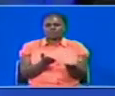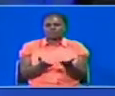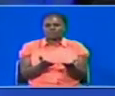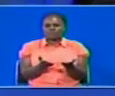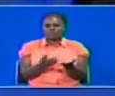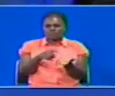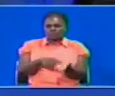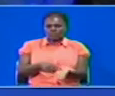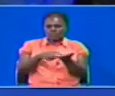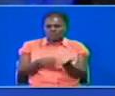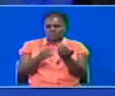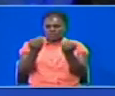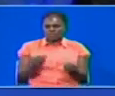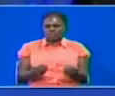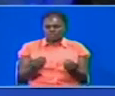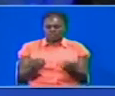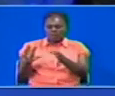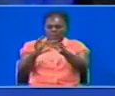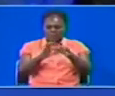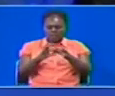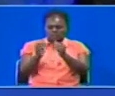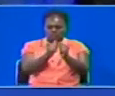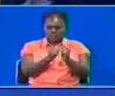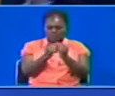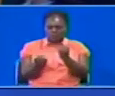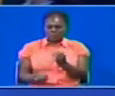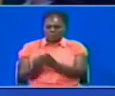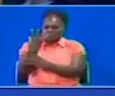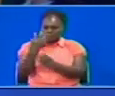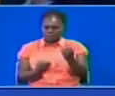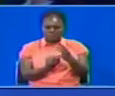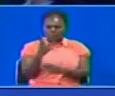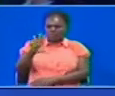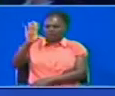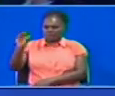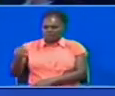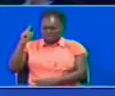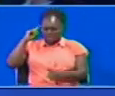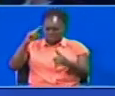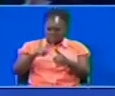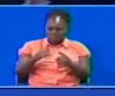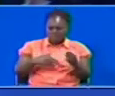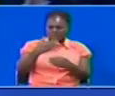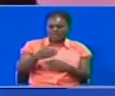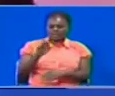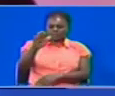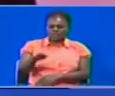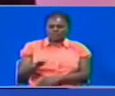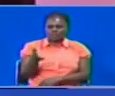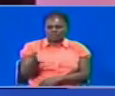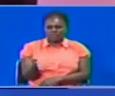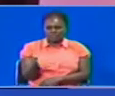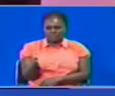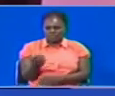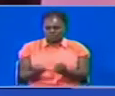Townes, emphasized the need for collaborations to drive innovation in the continent. The goal of Nextech, of which this is the third